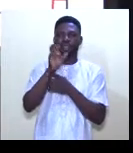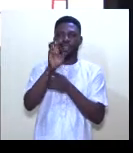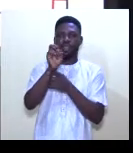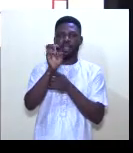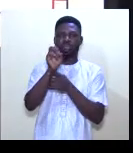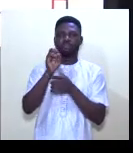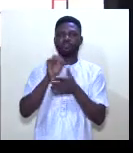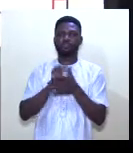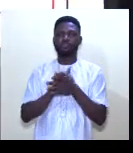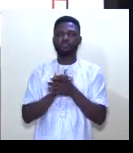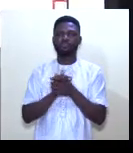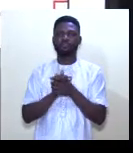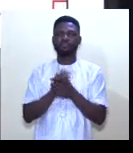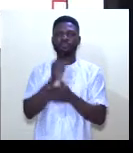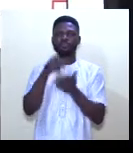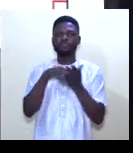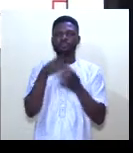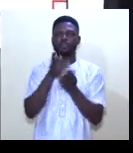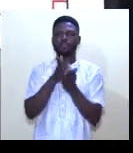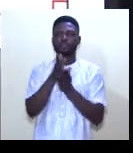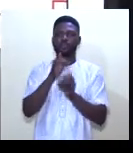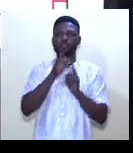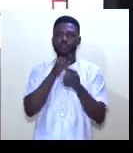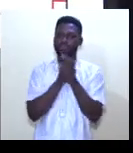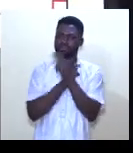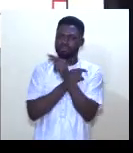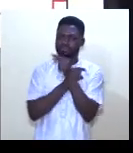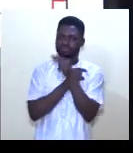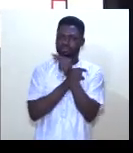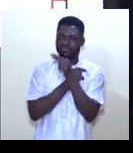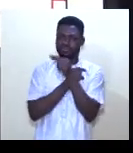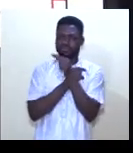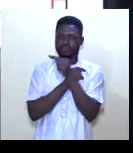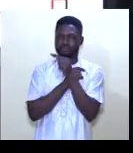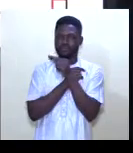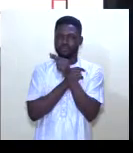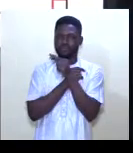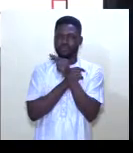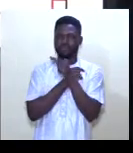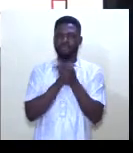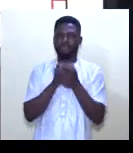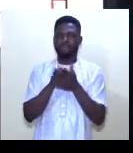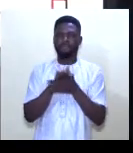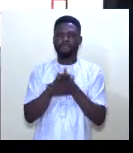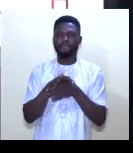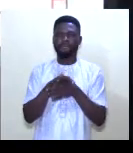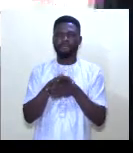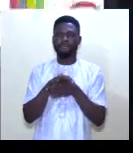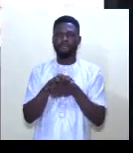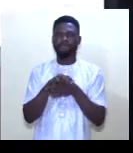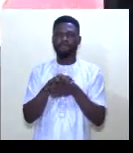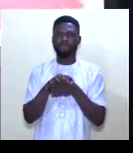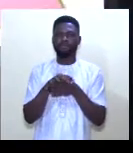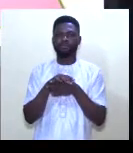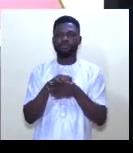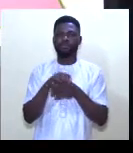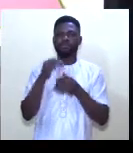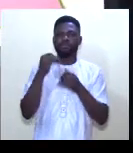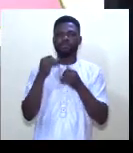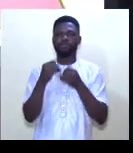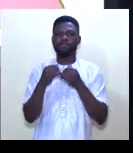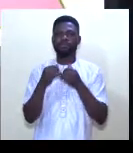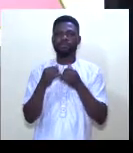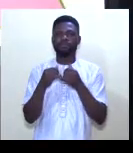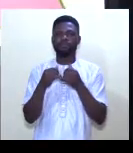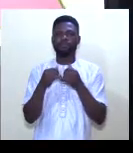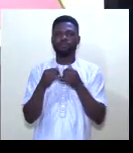x is 30. This is the correct answer, my friend. Let's move on.